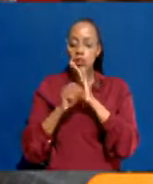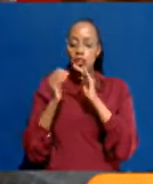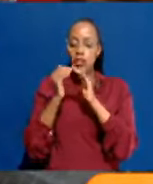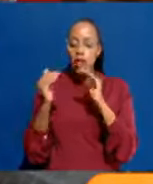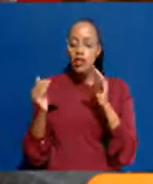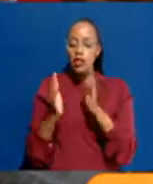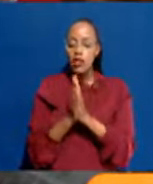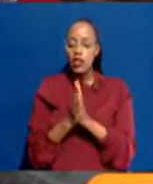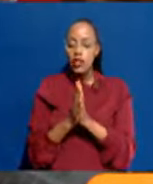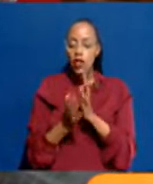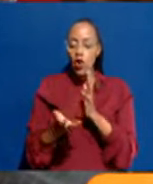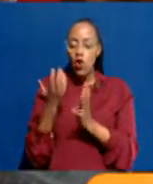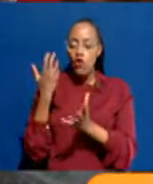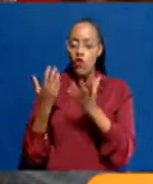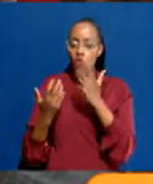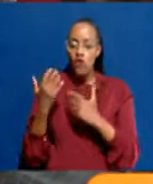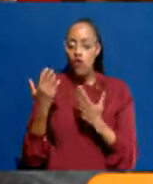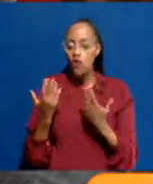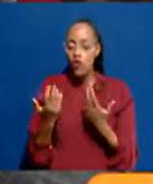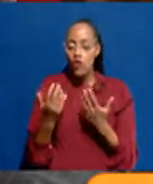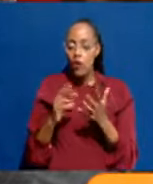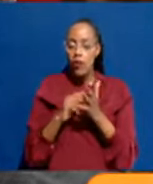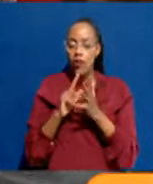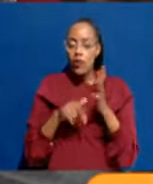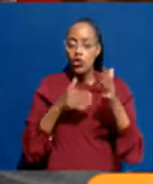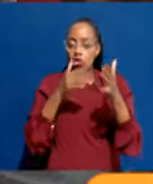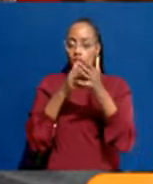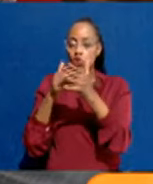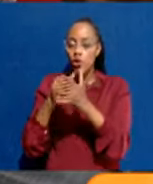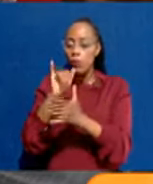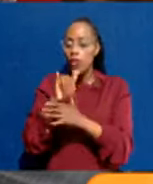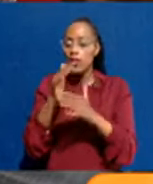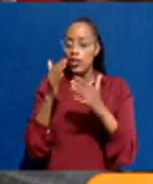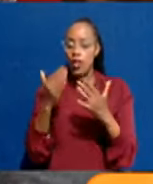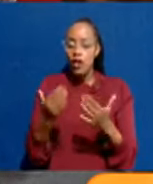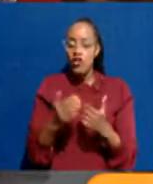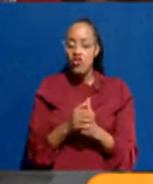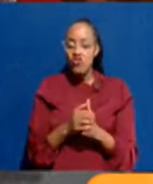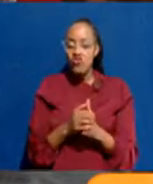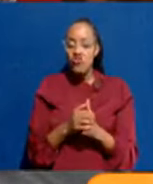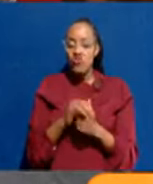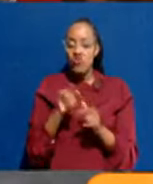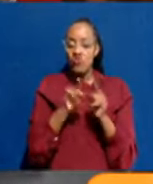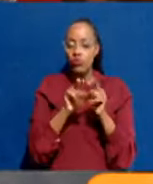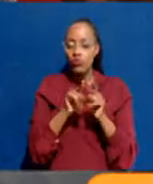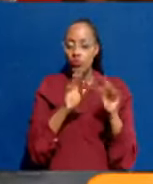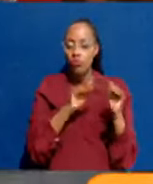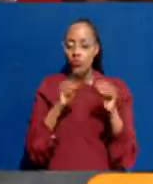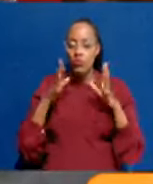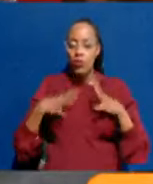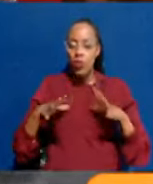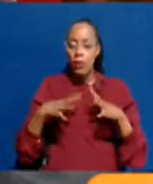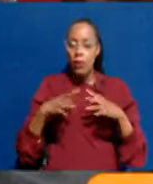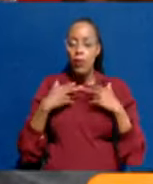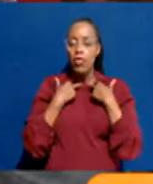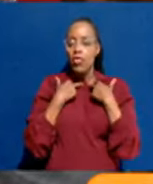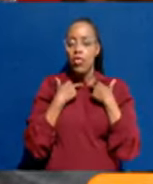and take it up. So how do you stop it? That movement, if people are so